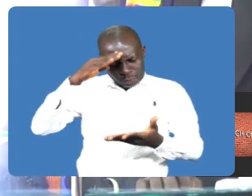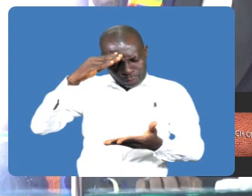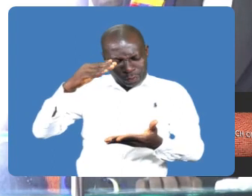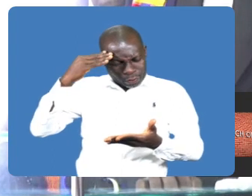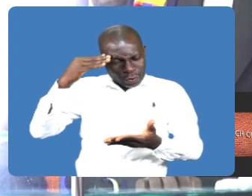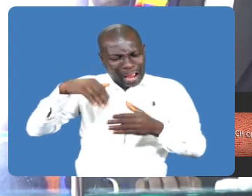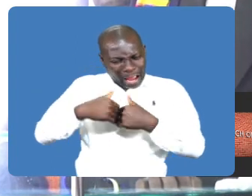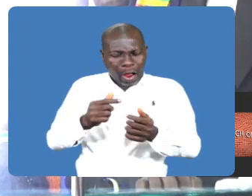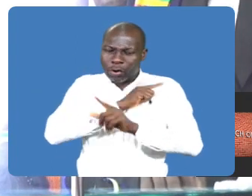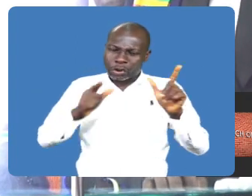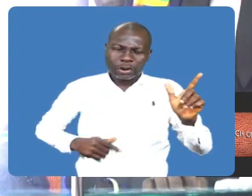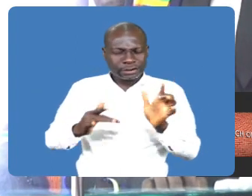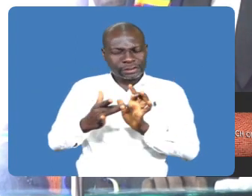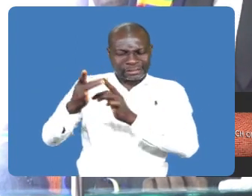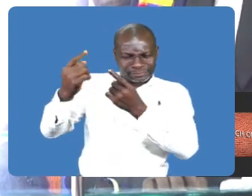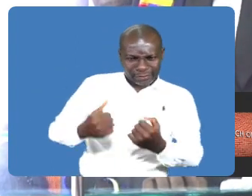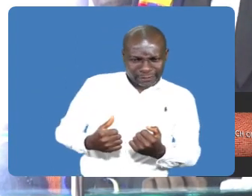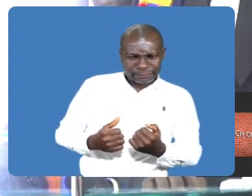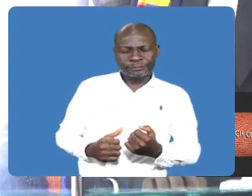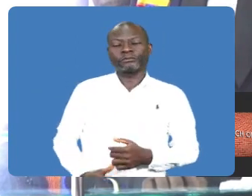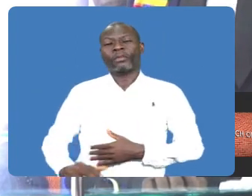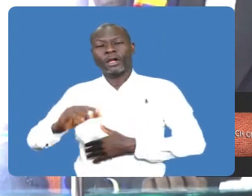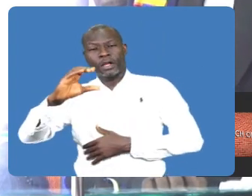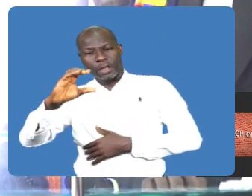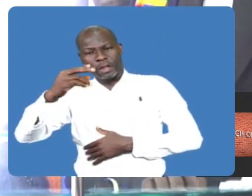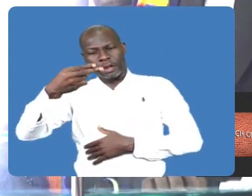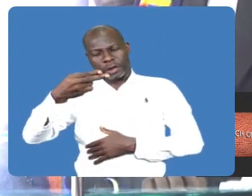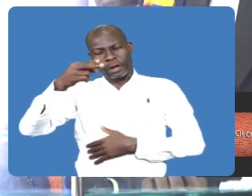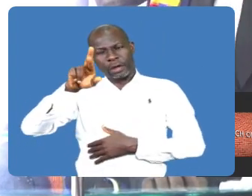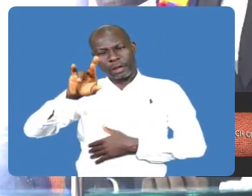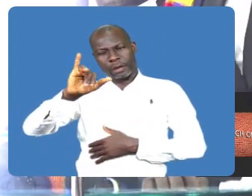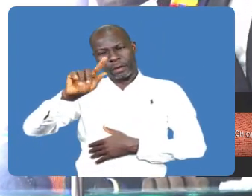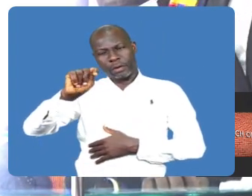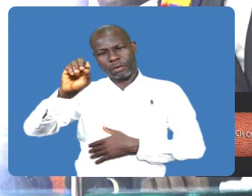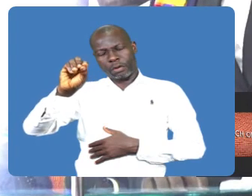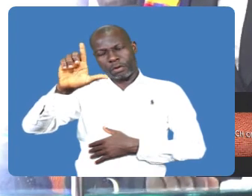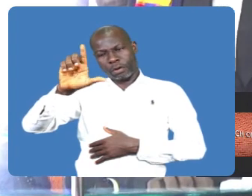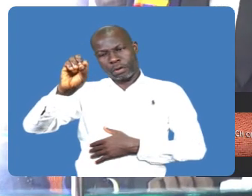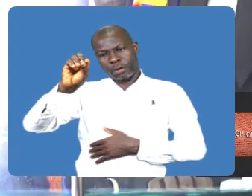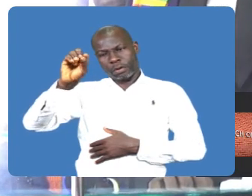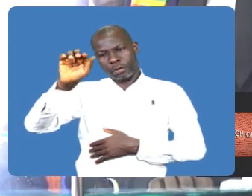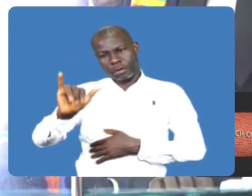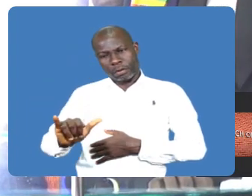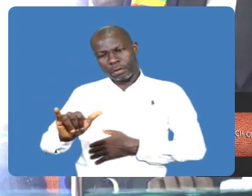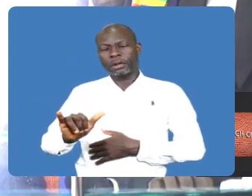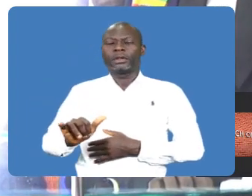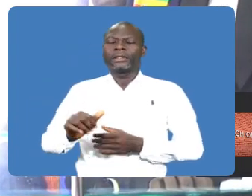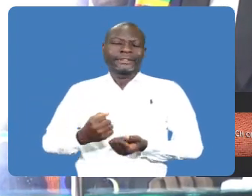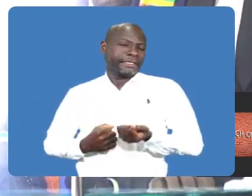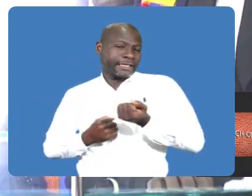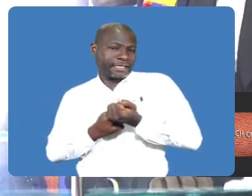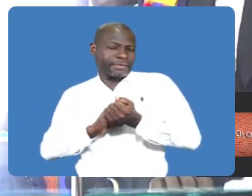Christ brought about on this earth. Christology helps us to understand the nature of our Lord and Jesus